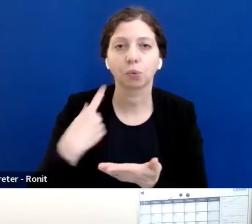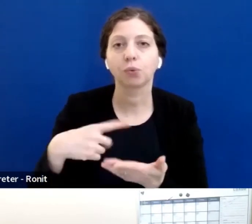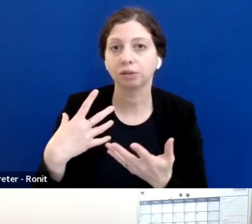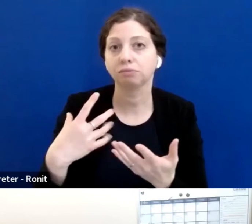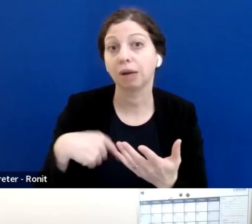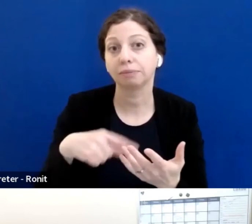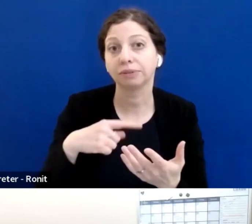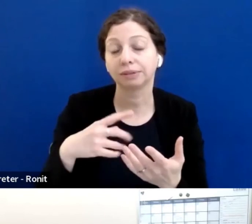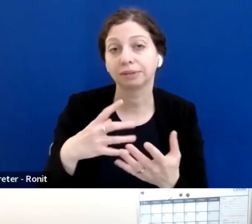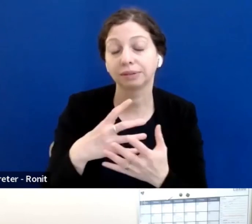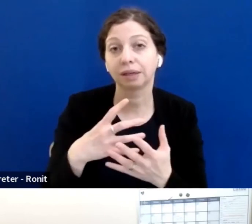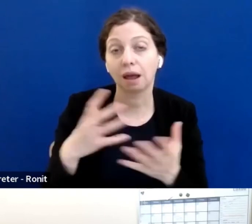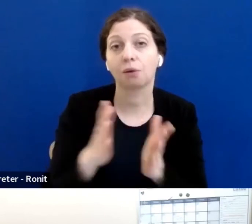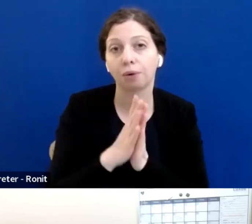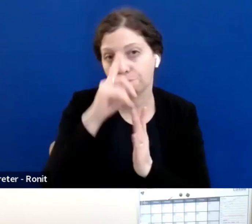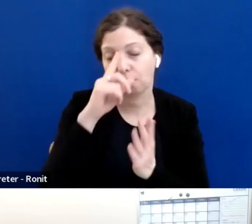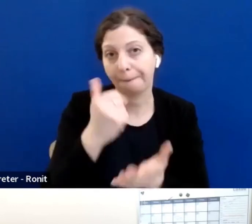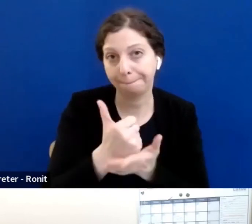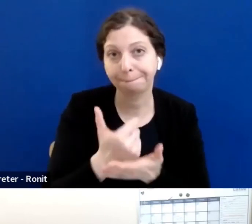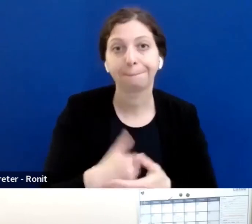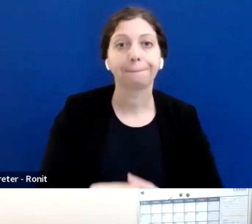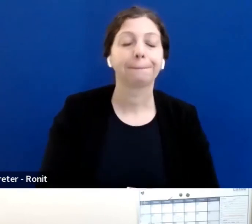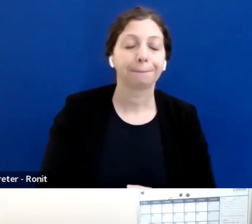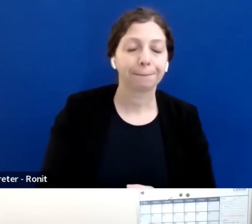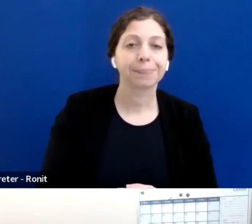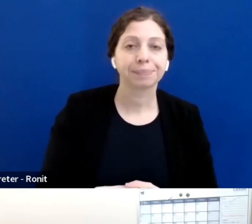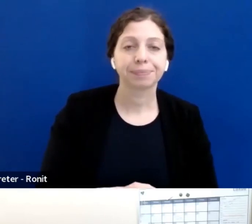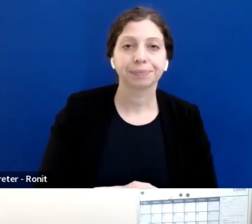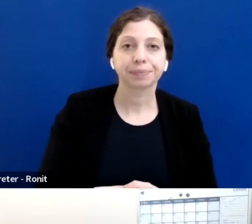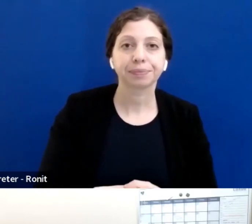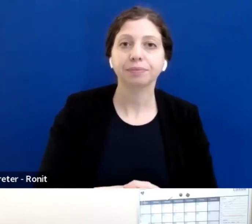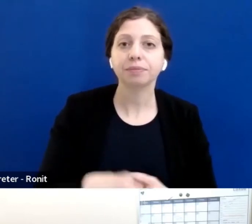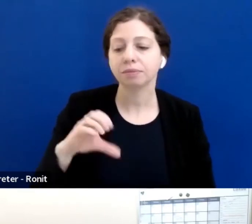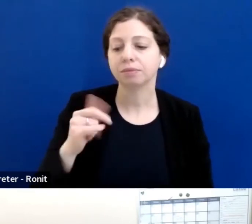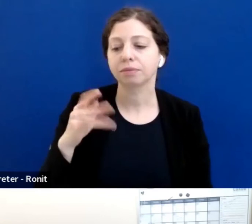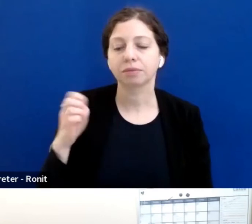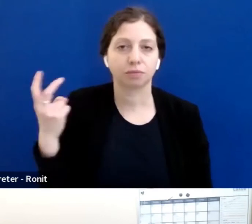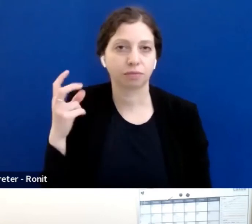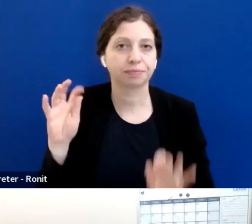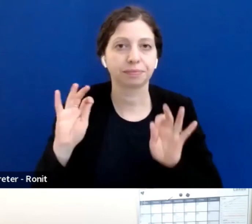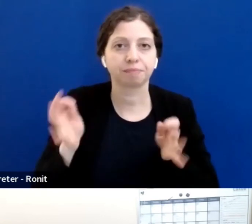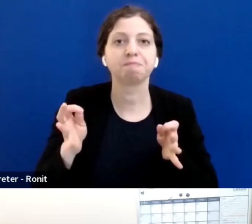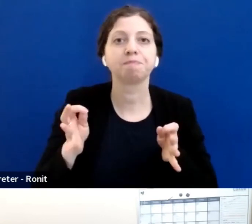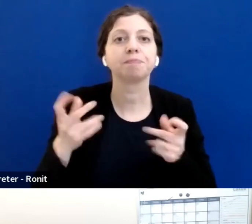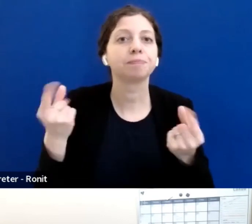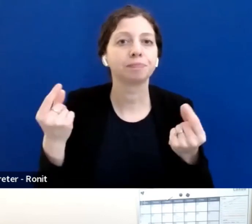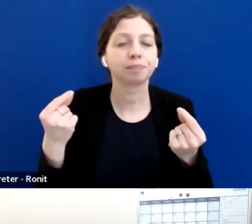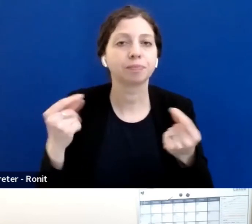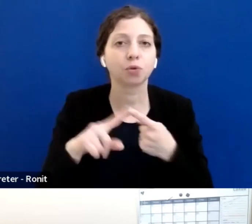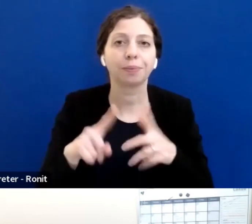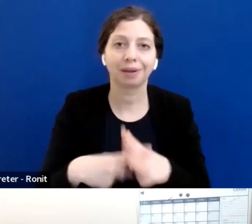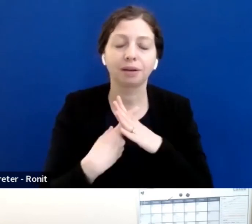I was getting a lot of requests for help. And so what Charlie and I decided was that the thing to do was to begin